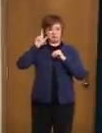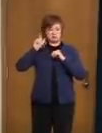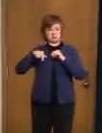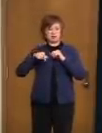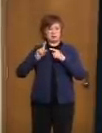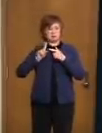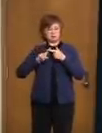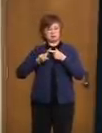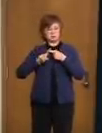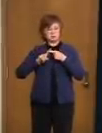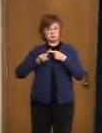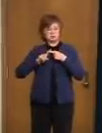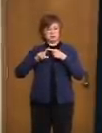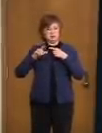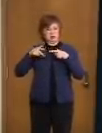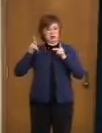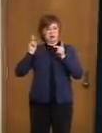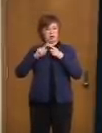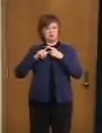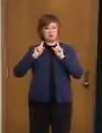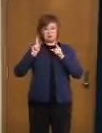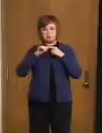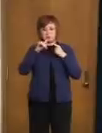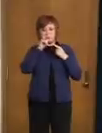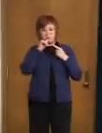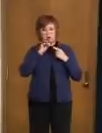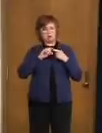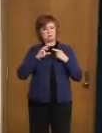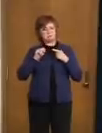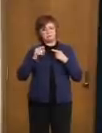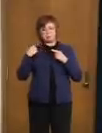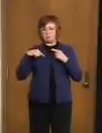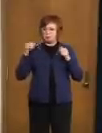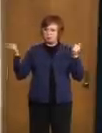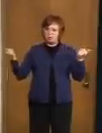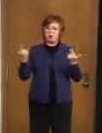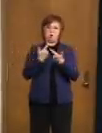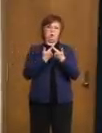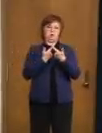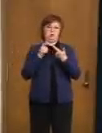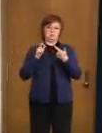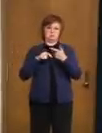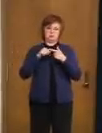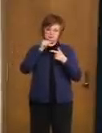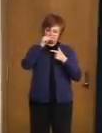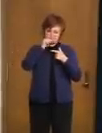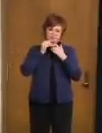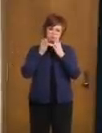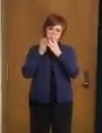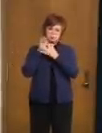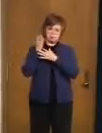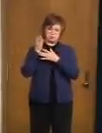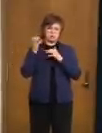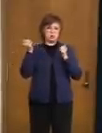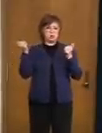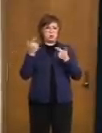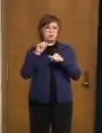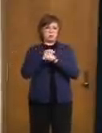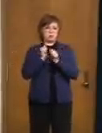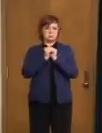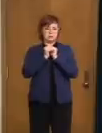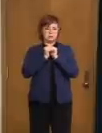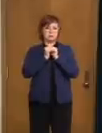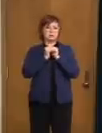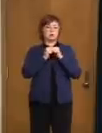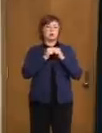super spreader events like you had mentioned. We all need to do our part for a little while longer to see our way through this pandemic, and we